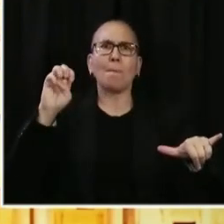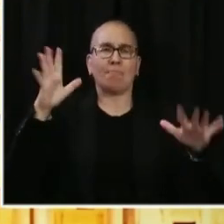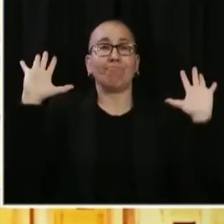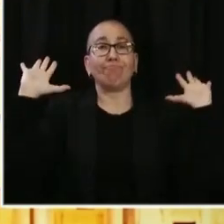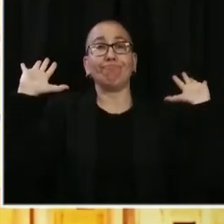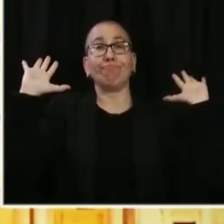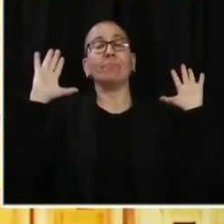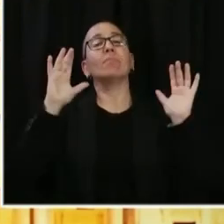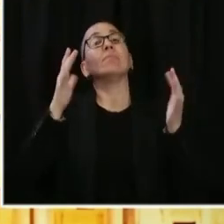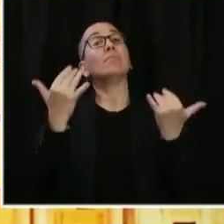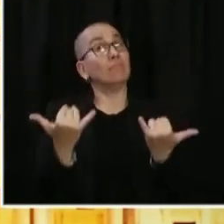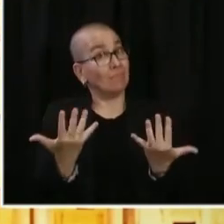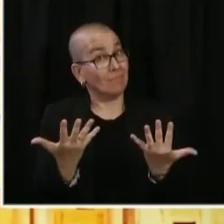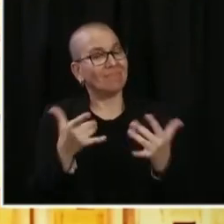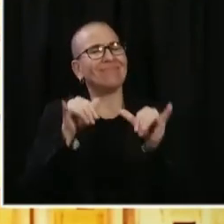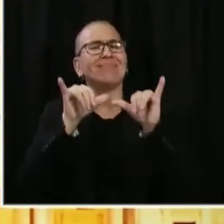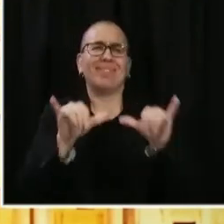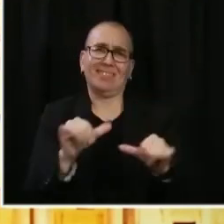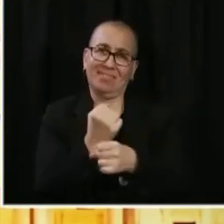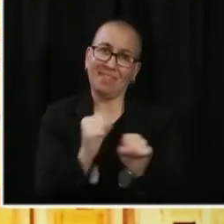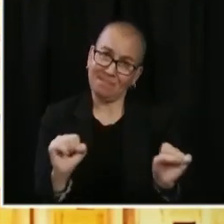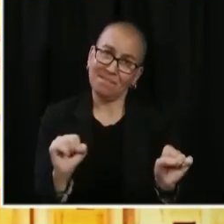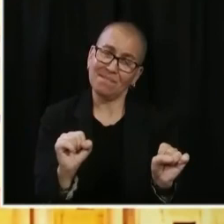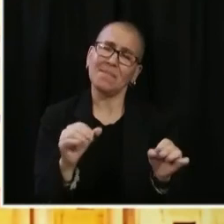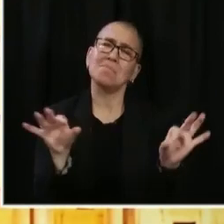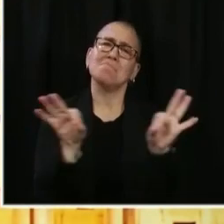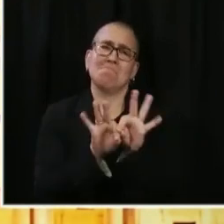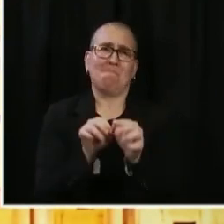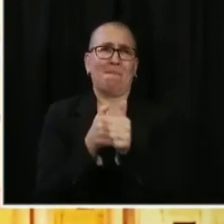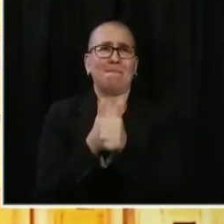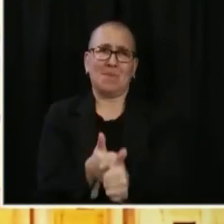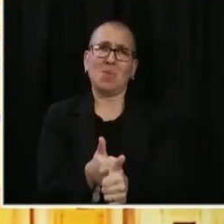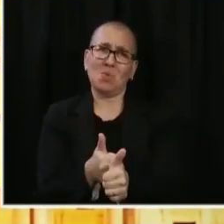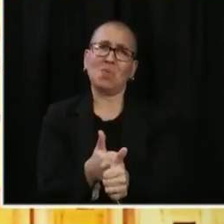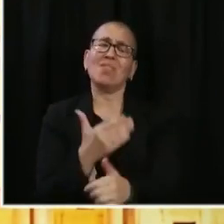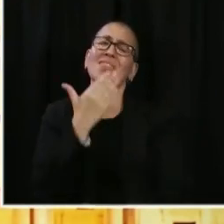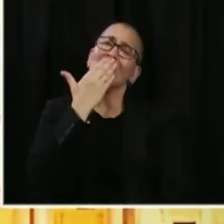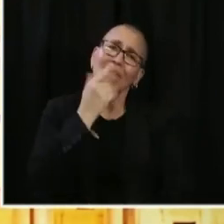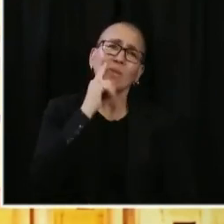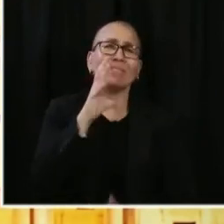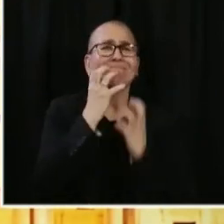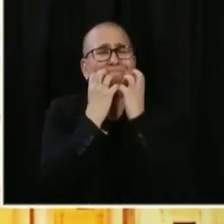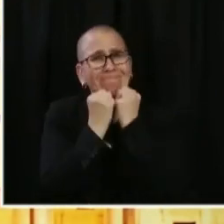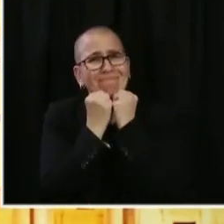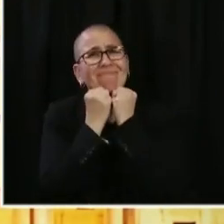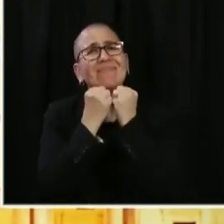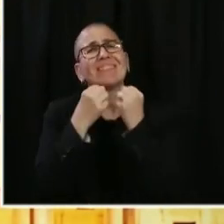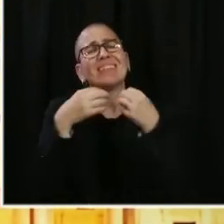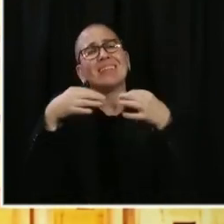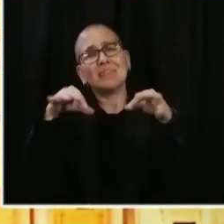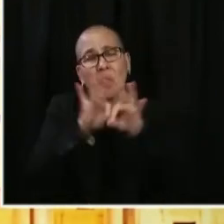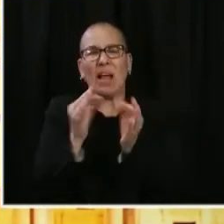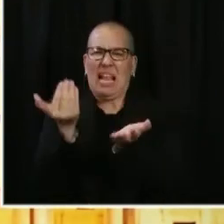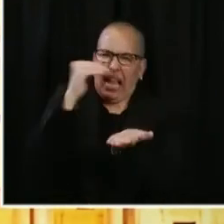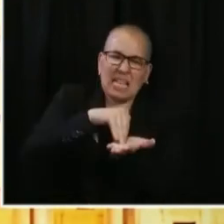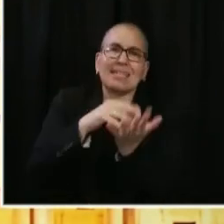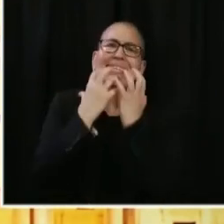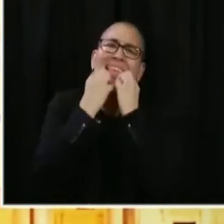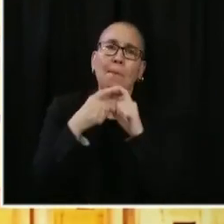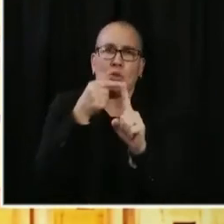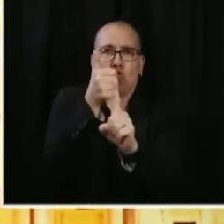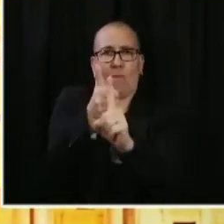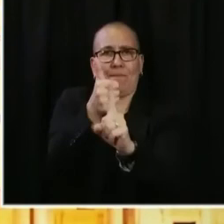stay safe, take care for our own health, and care for your neighbor. Many of you have selflessly chosen to stay home and